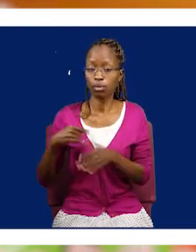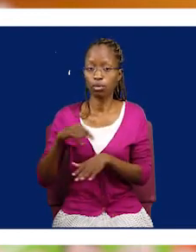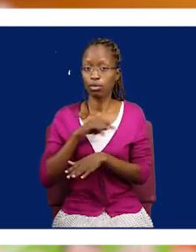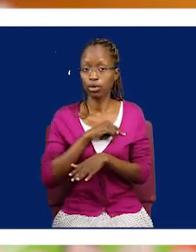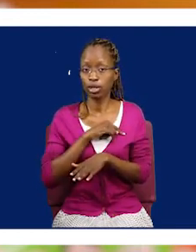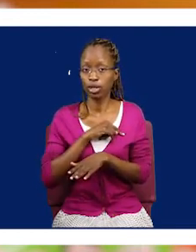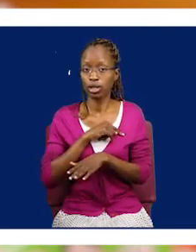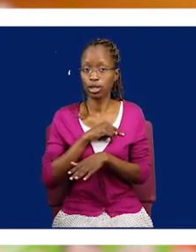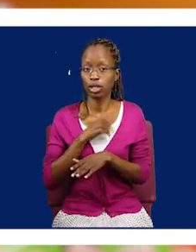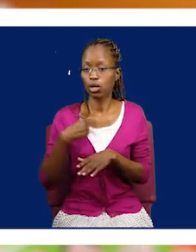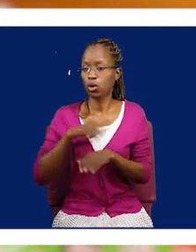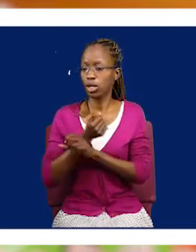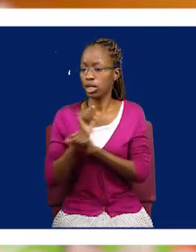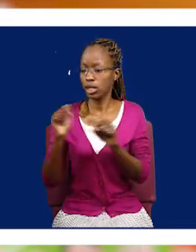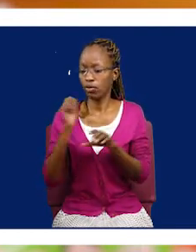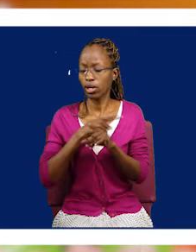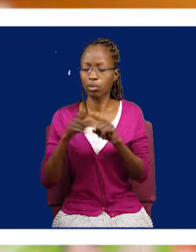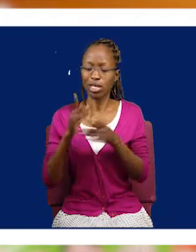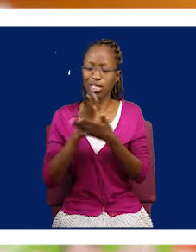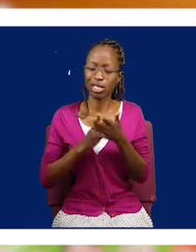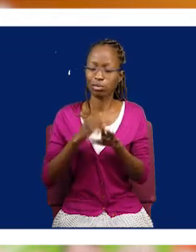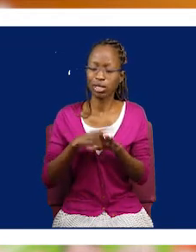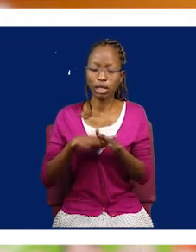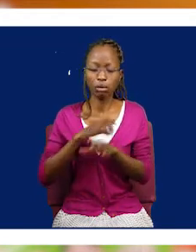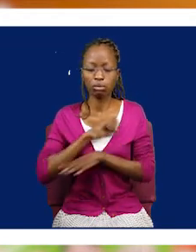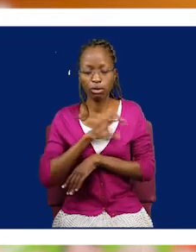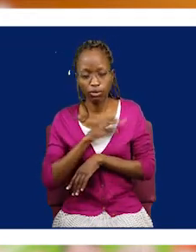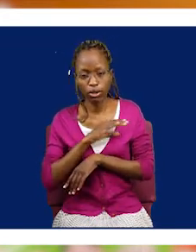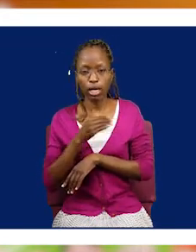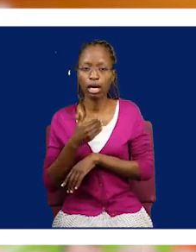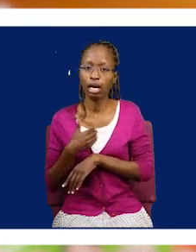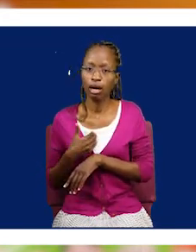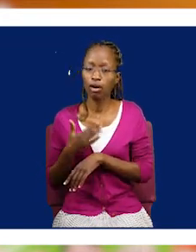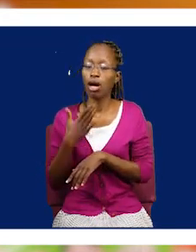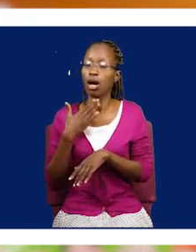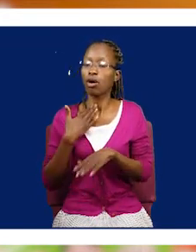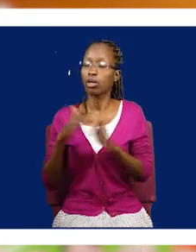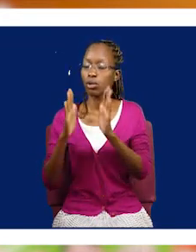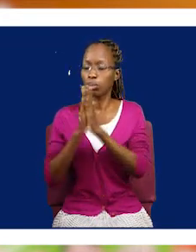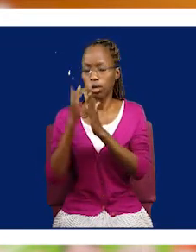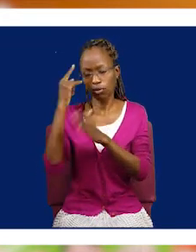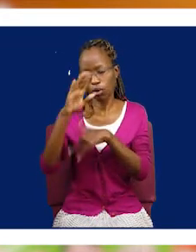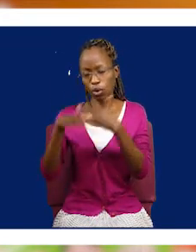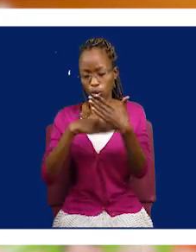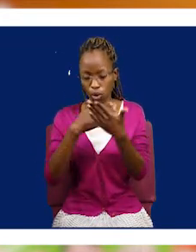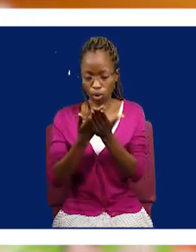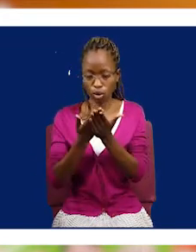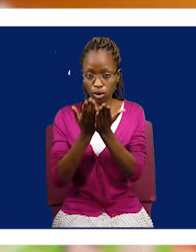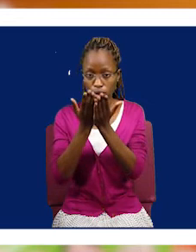are born again, but sometimes we have fear. So I would like to pray for everyone